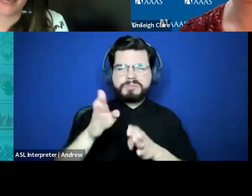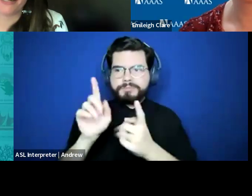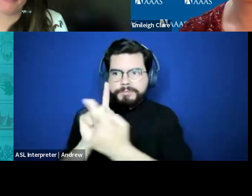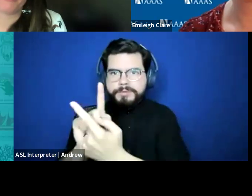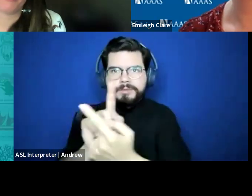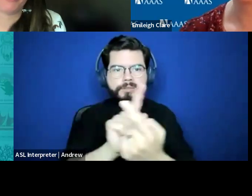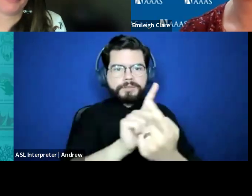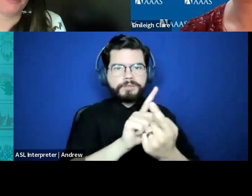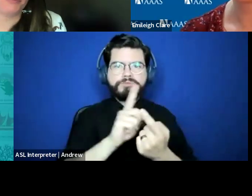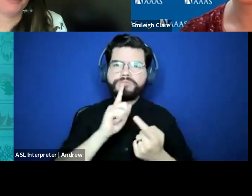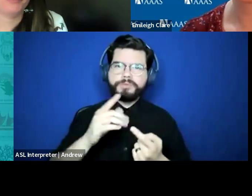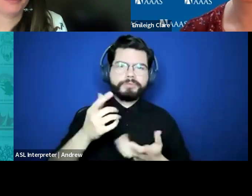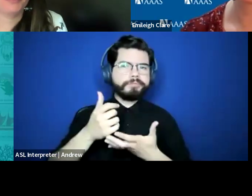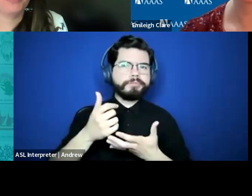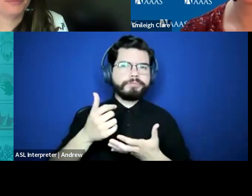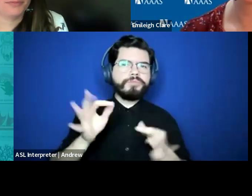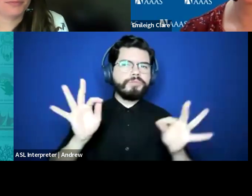professional society.